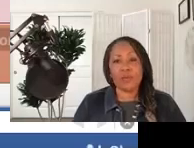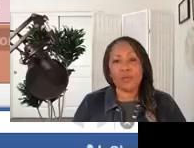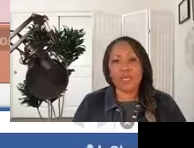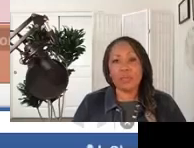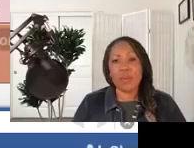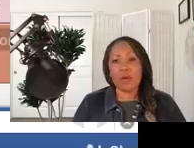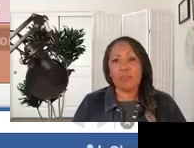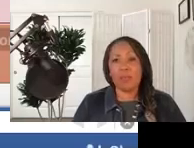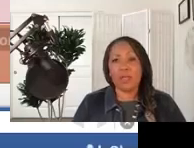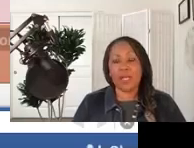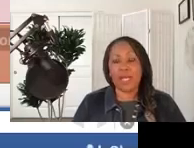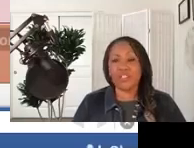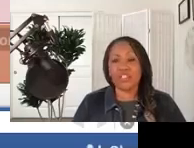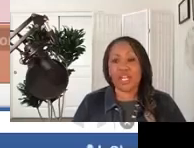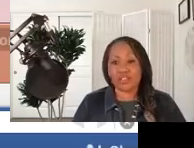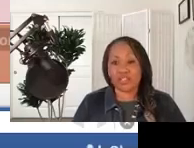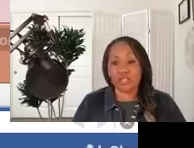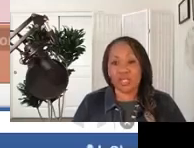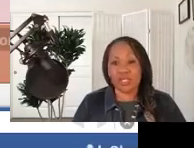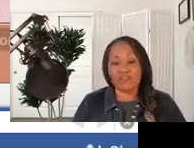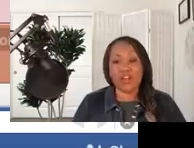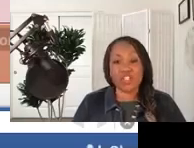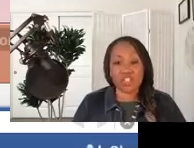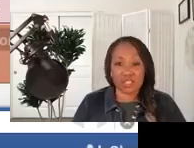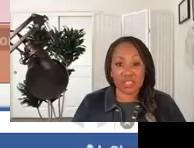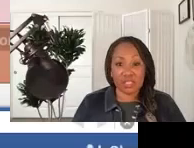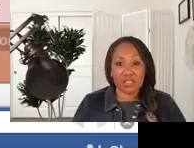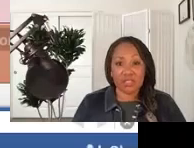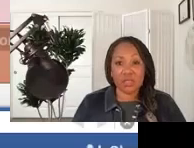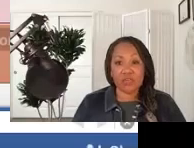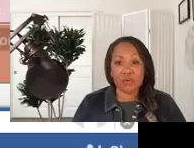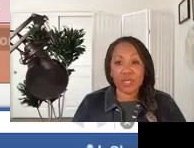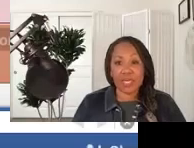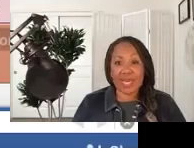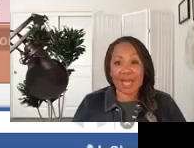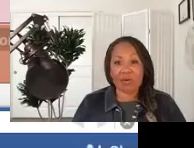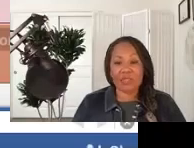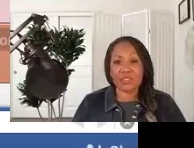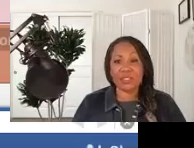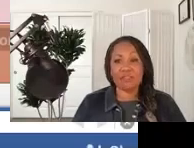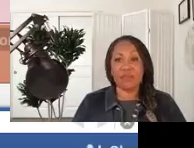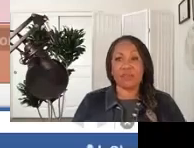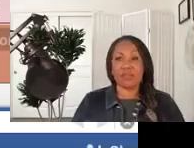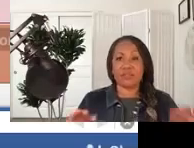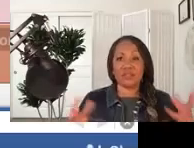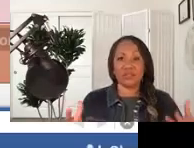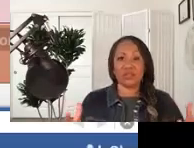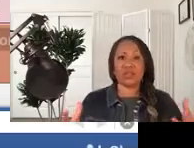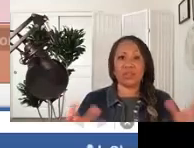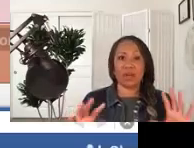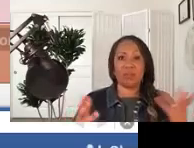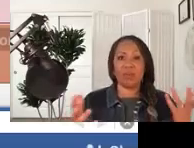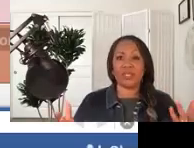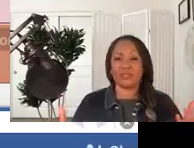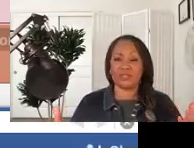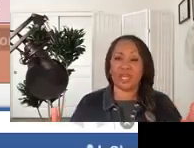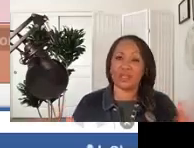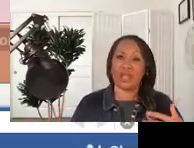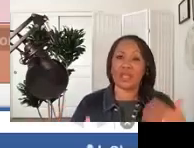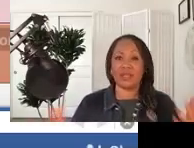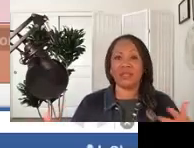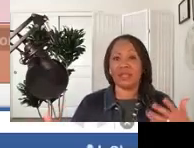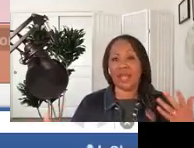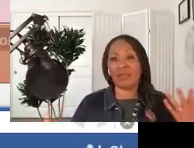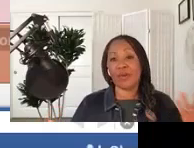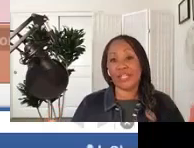for me, the PowerPoint has changed its function. So for me now, instead of being the center, the PowerPoint is just kind of